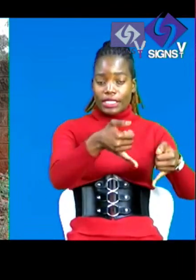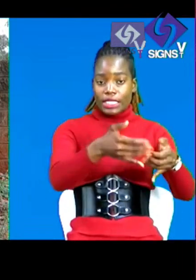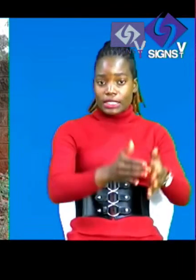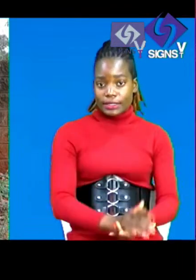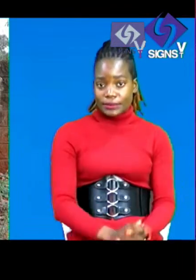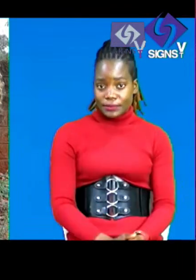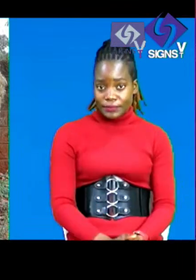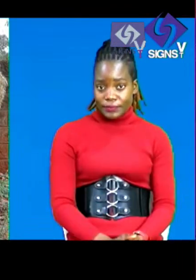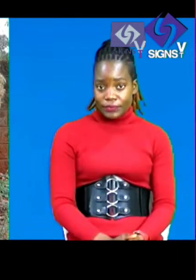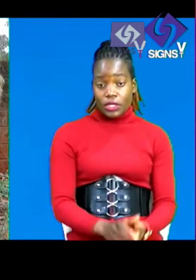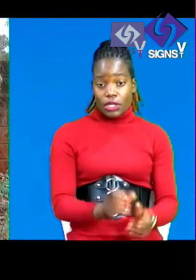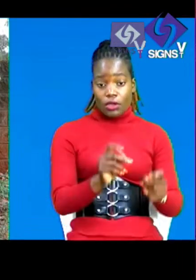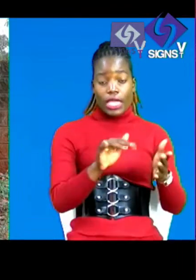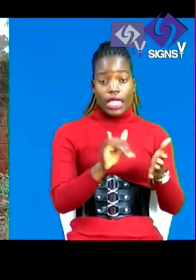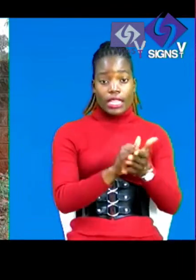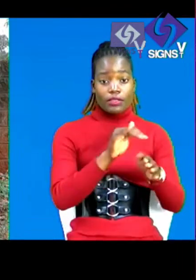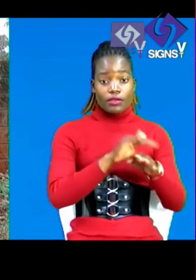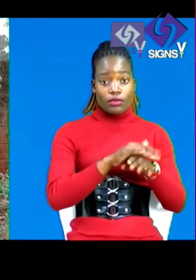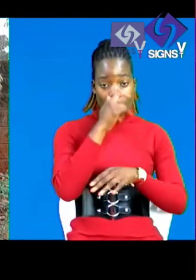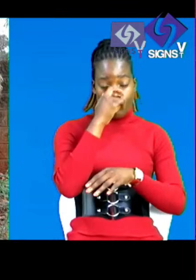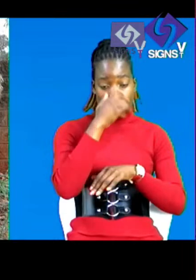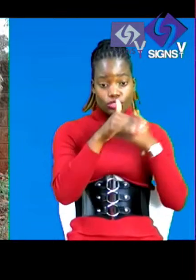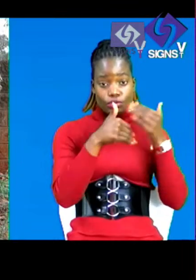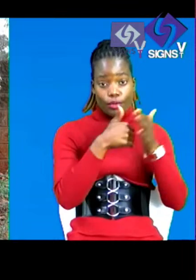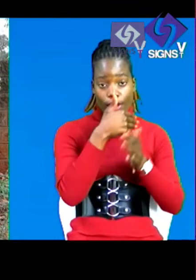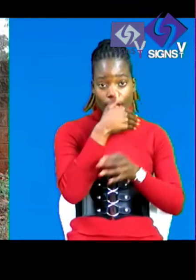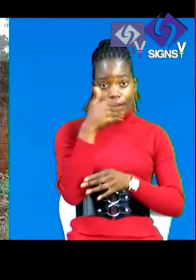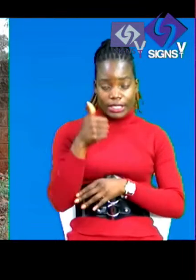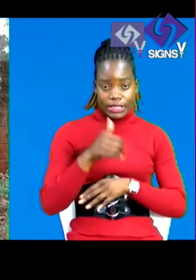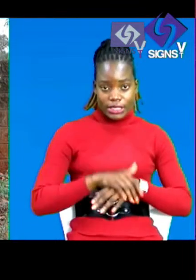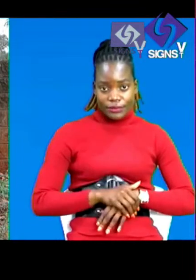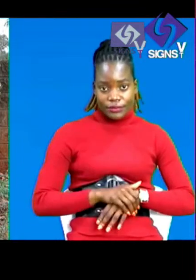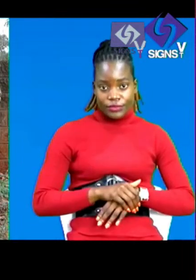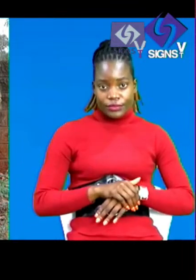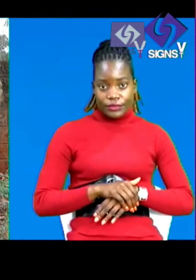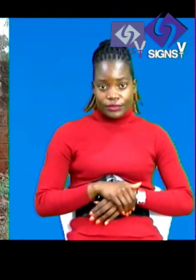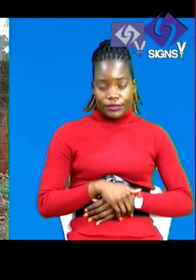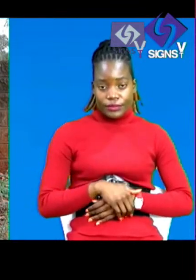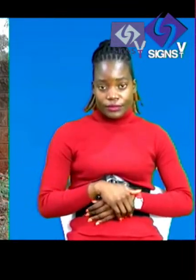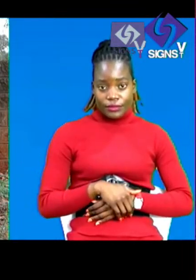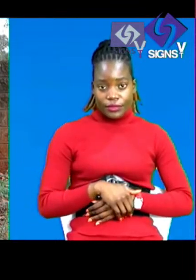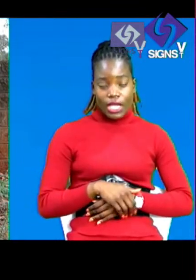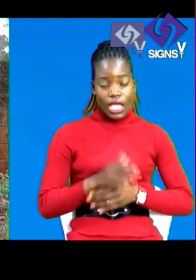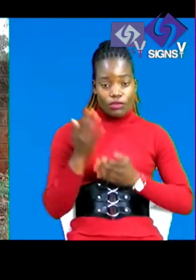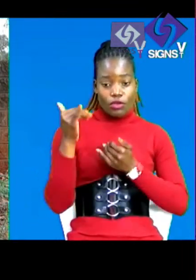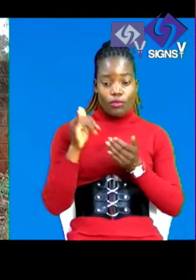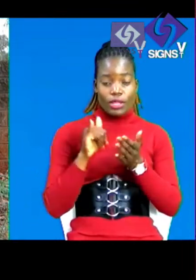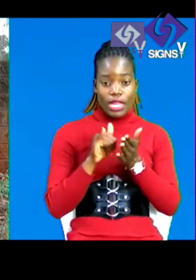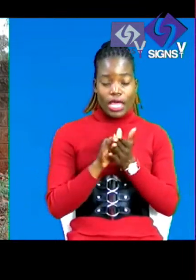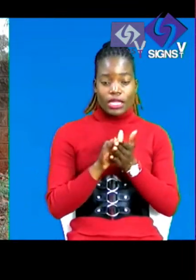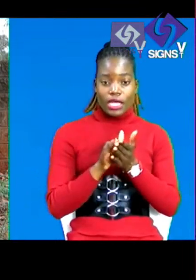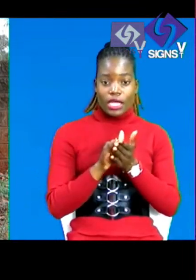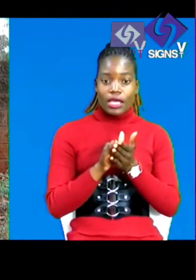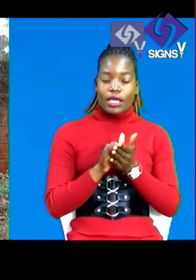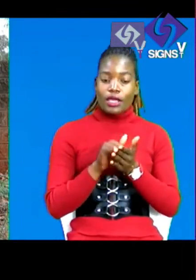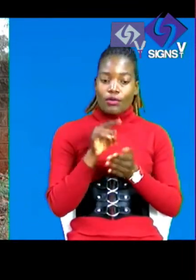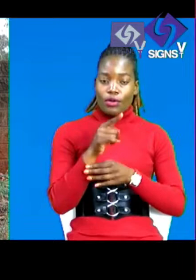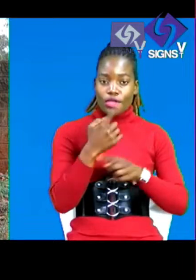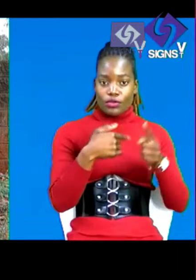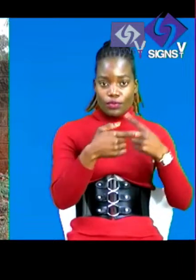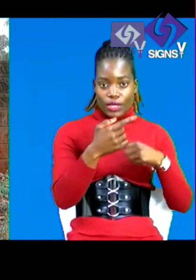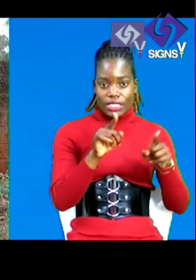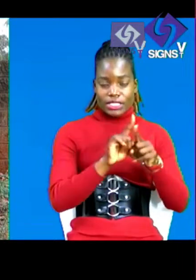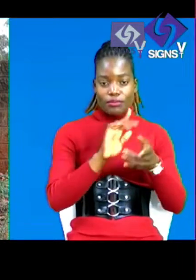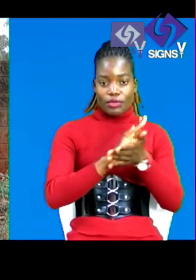Yes, yes. Wow, that is great, and wishing you all the best. We have great hopes that you will make it, and we pray that you become a